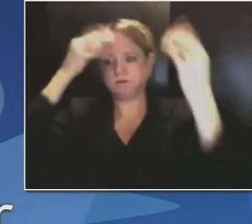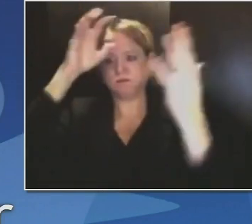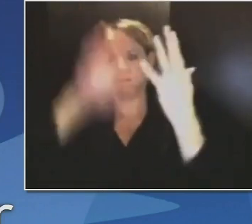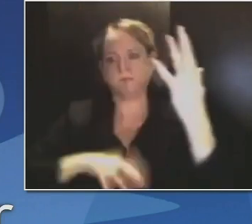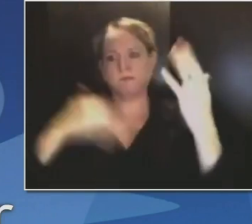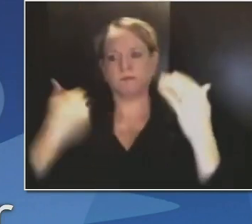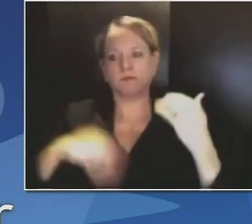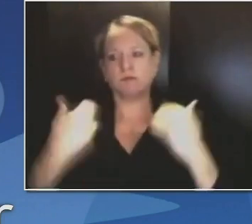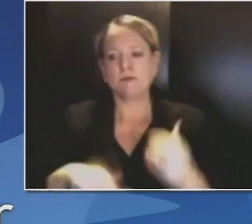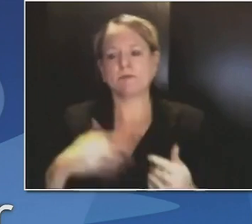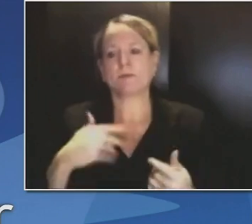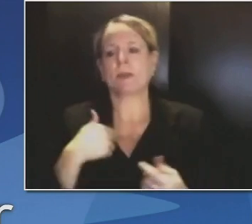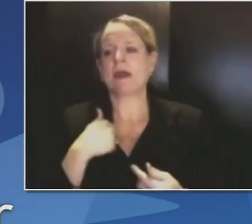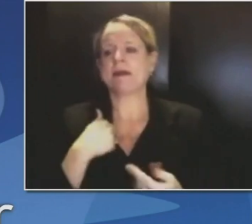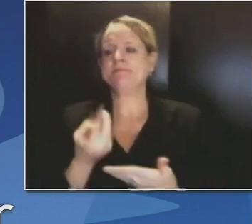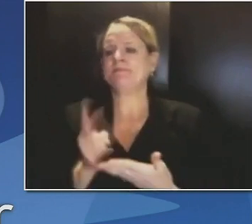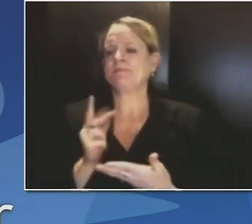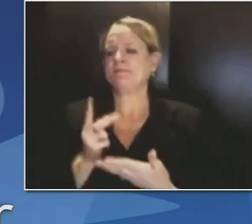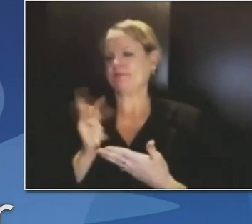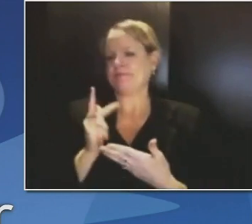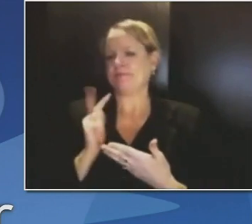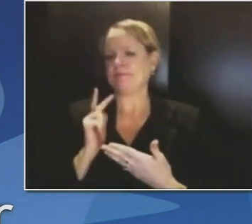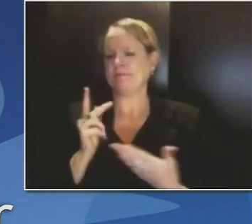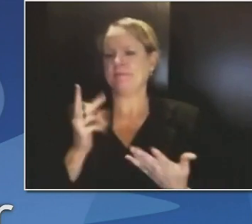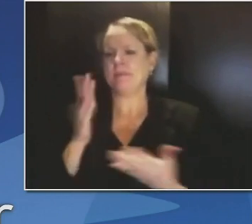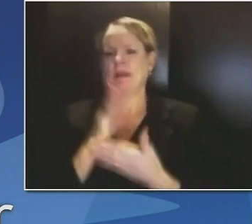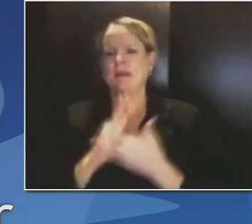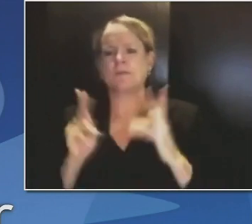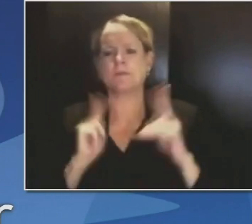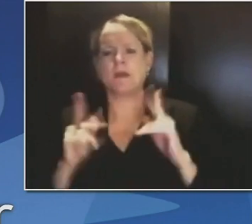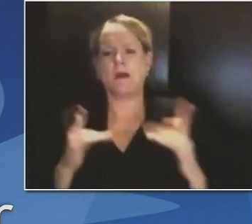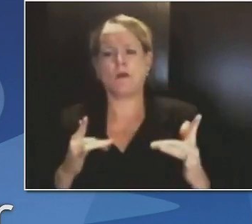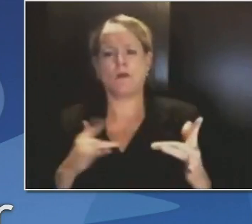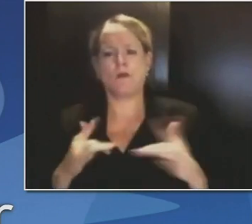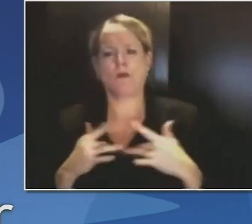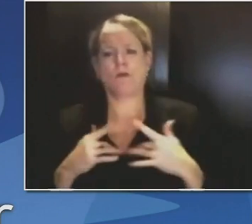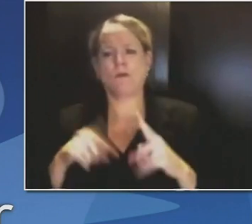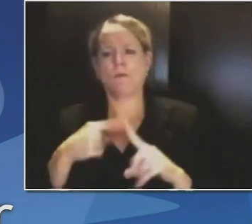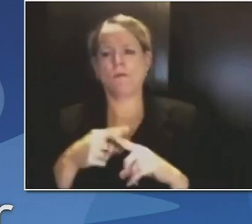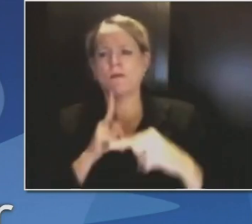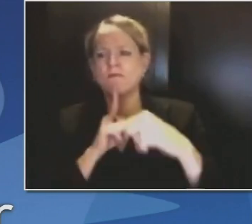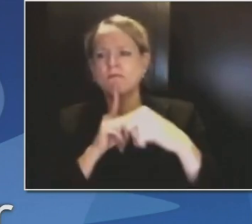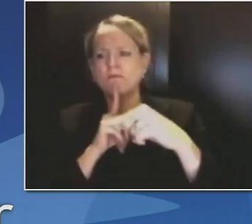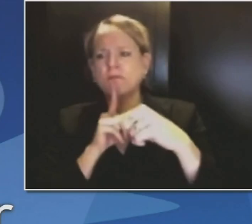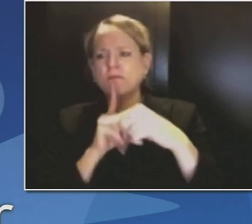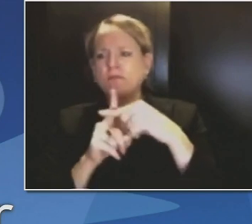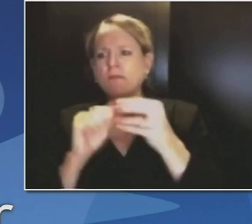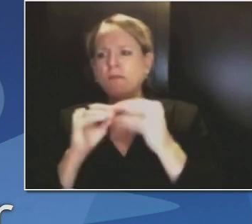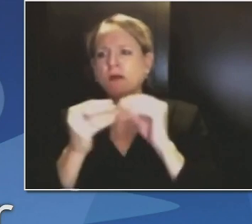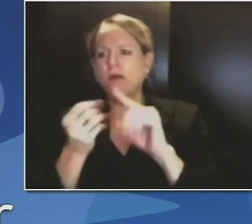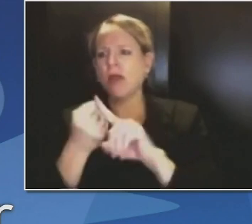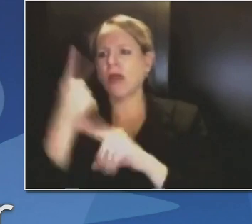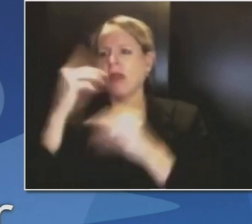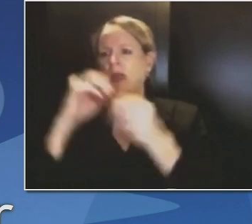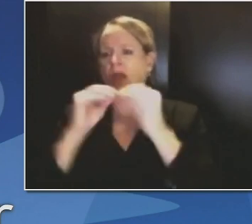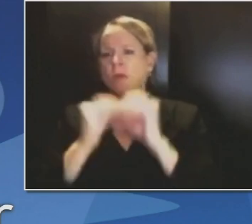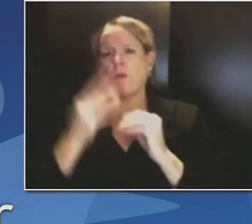backlog of negative tests, can you just talk about why you didn't add this new chart until